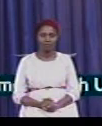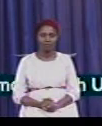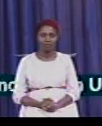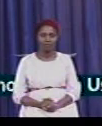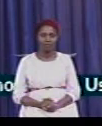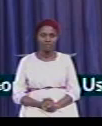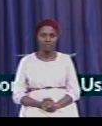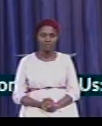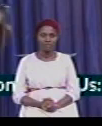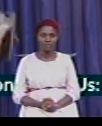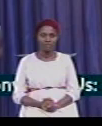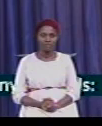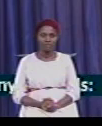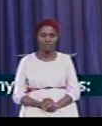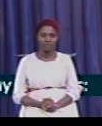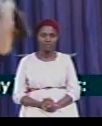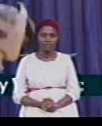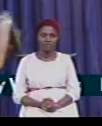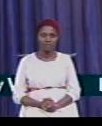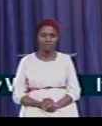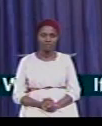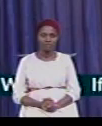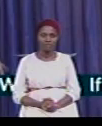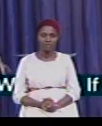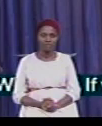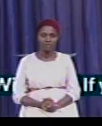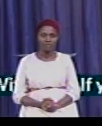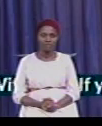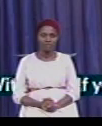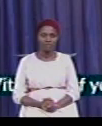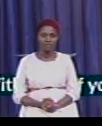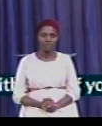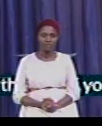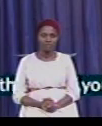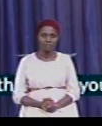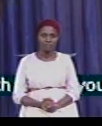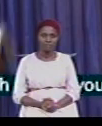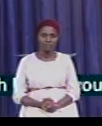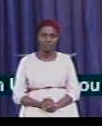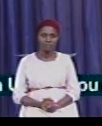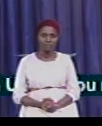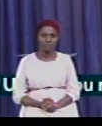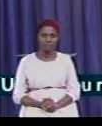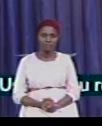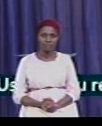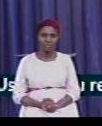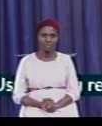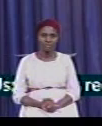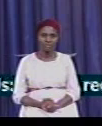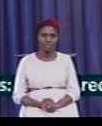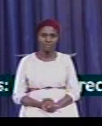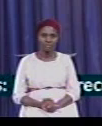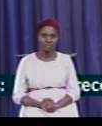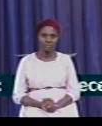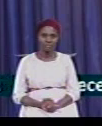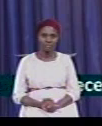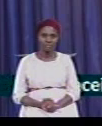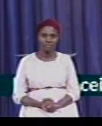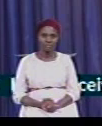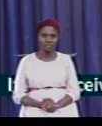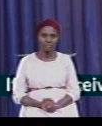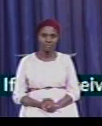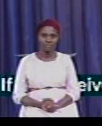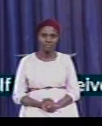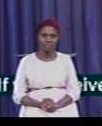di na se almost made the 1 month ni na menti ni nka biem. Sana omu atona mo bi fufuru bio enti na me bompai